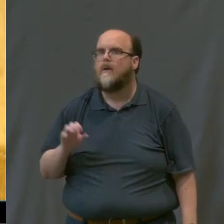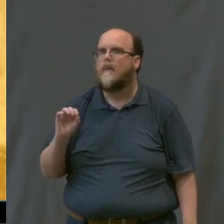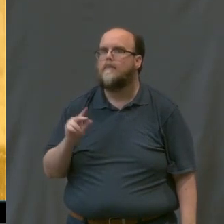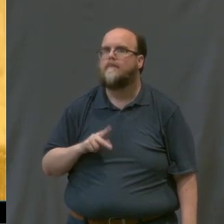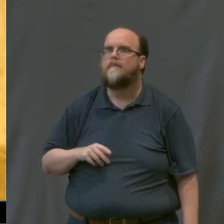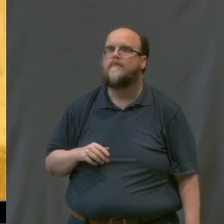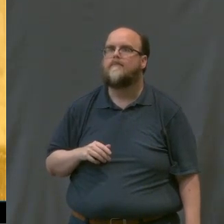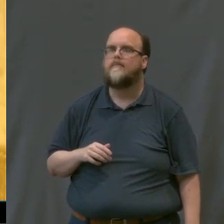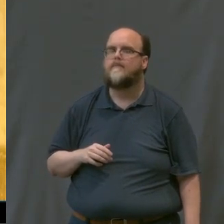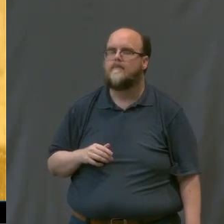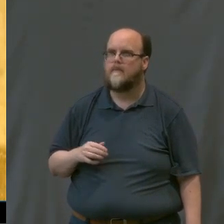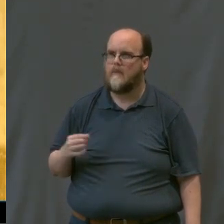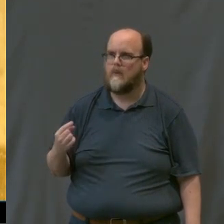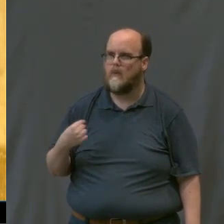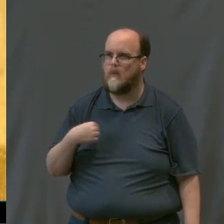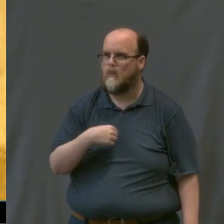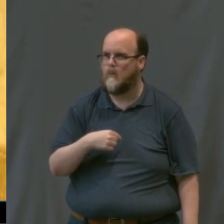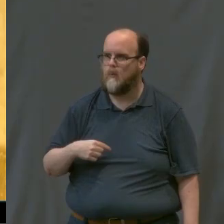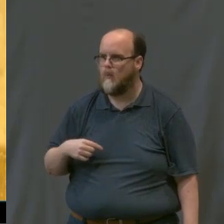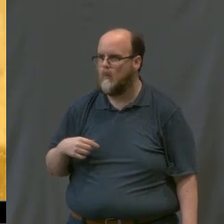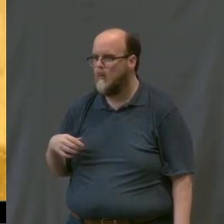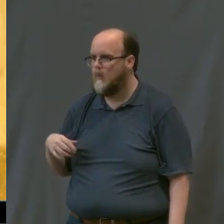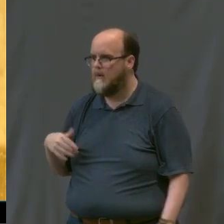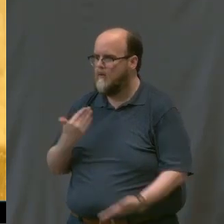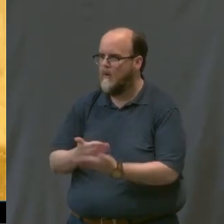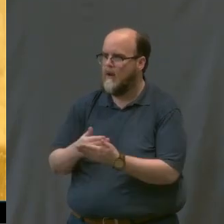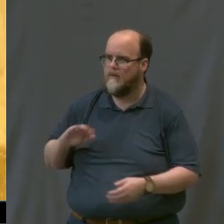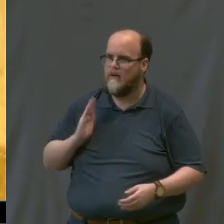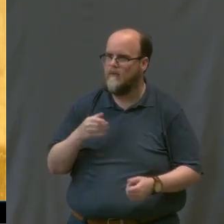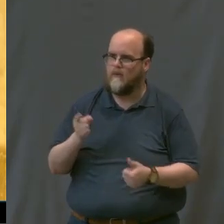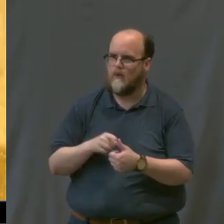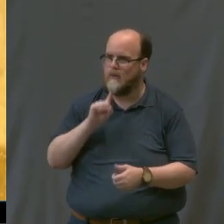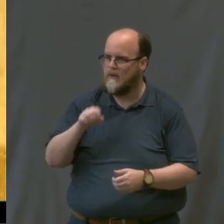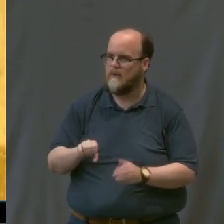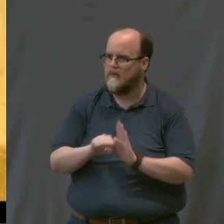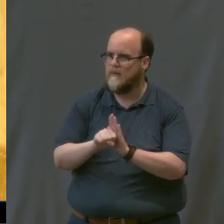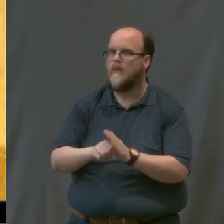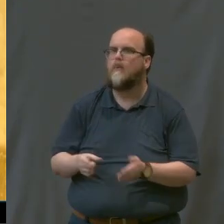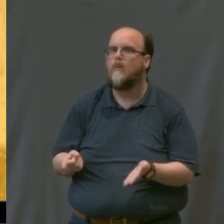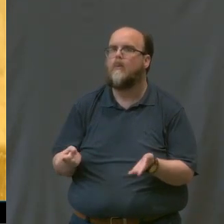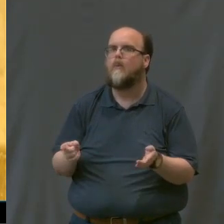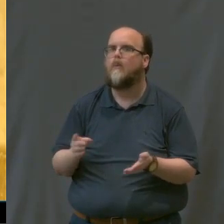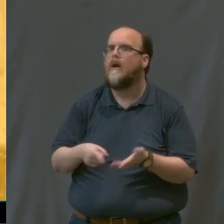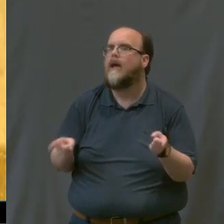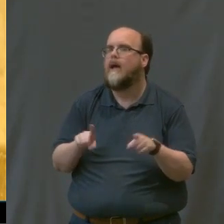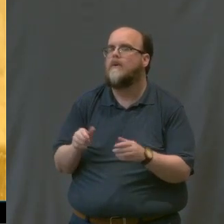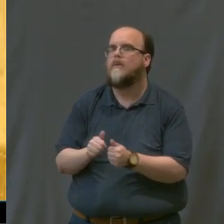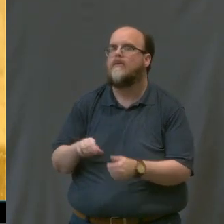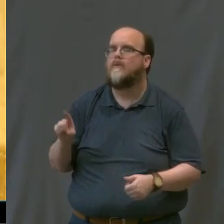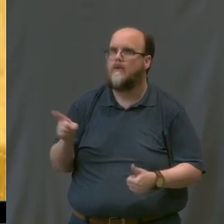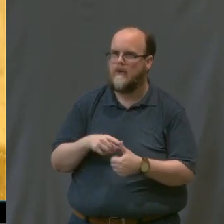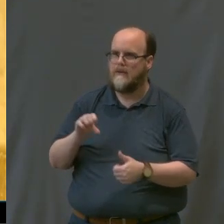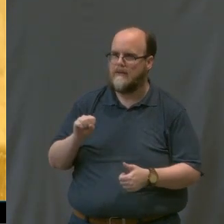Okay, we are about to hit our first real symbols. What happened with the first seal? With the